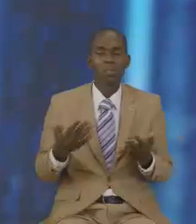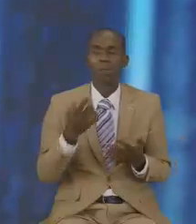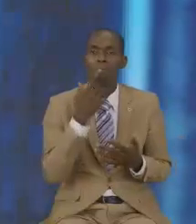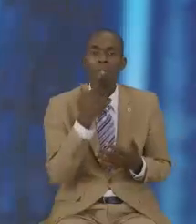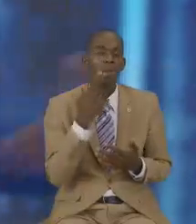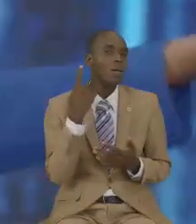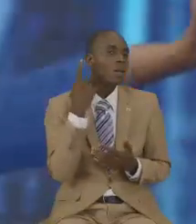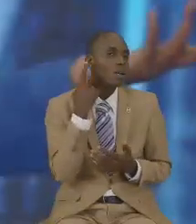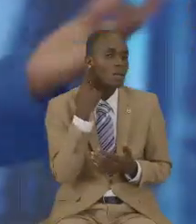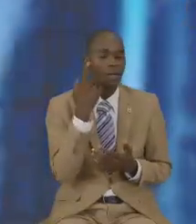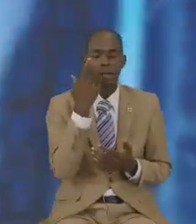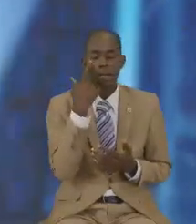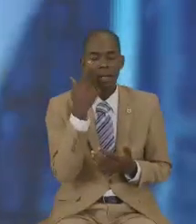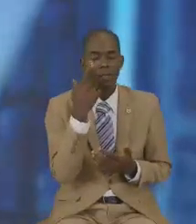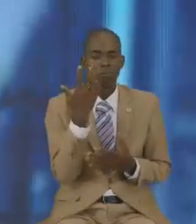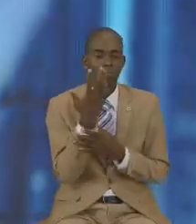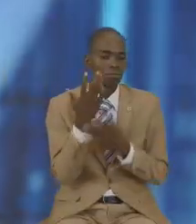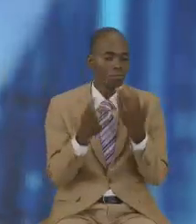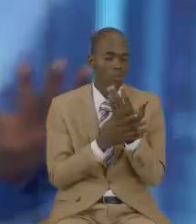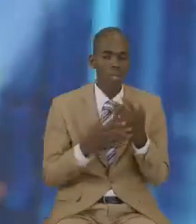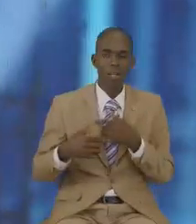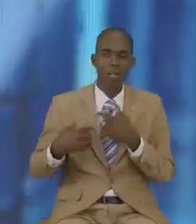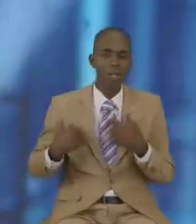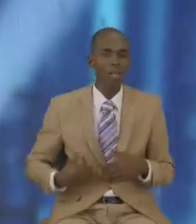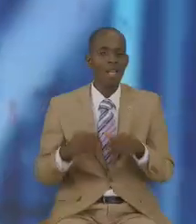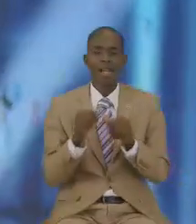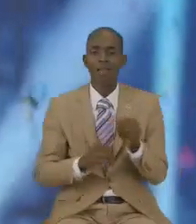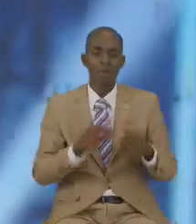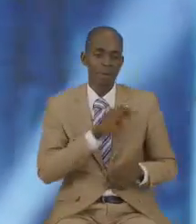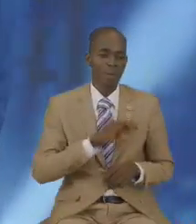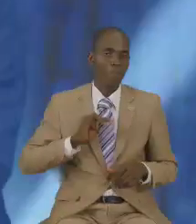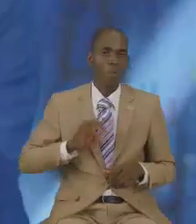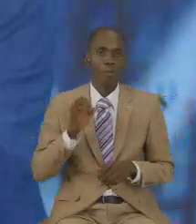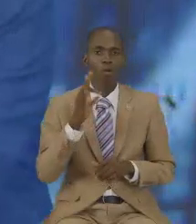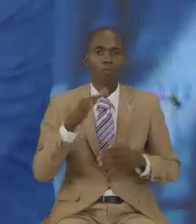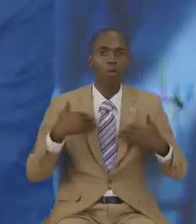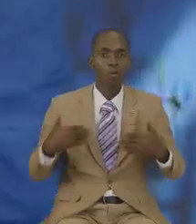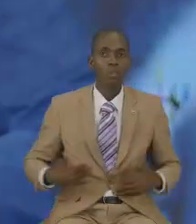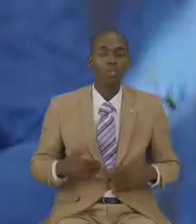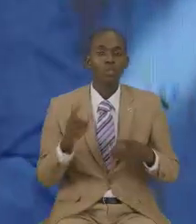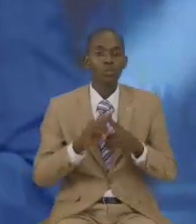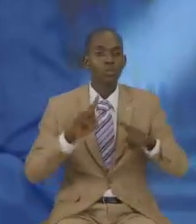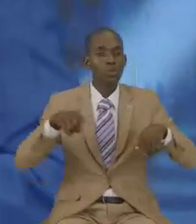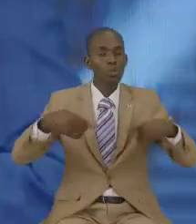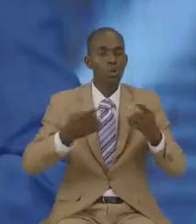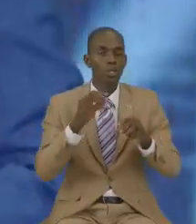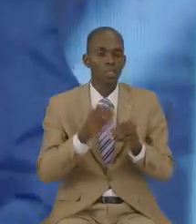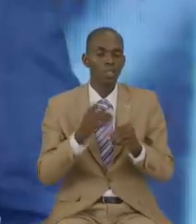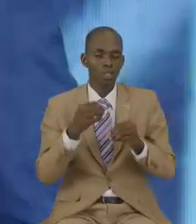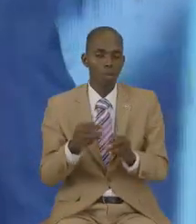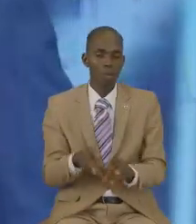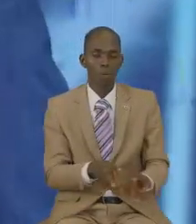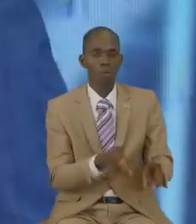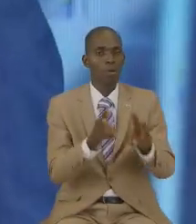I mean your eyes. I mean your hands. I mean all the members of your body to go in the direction of